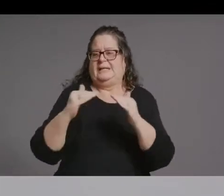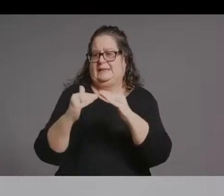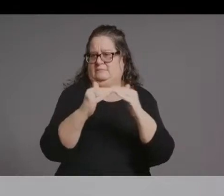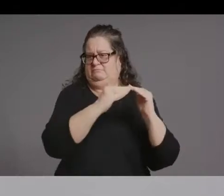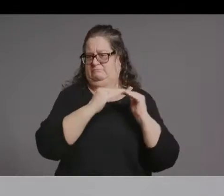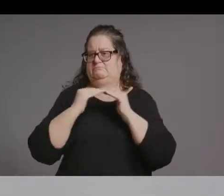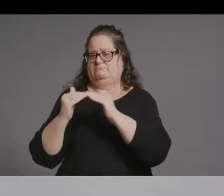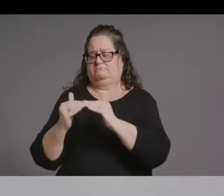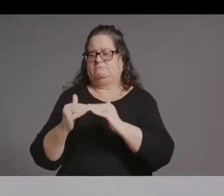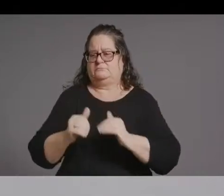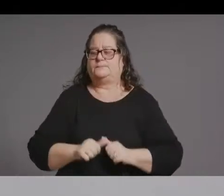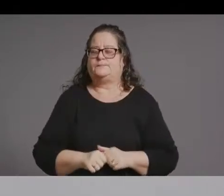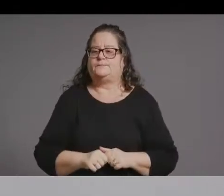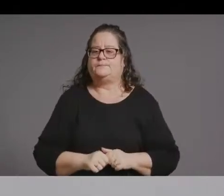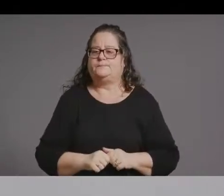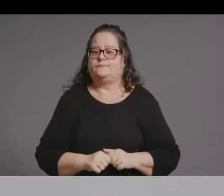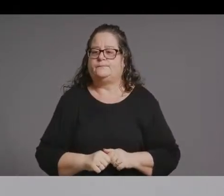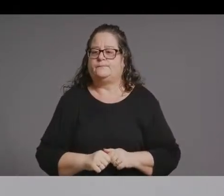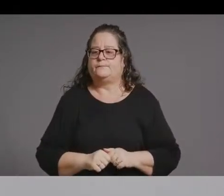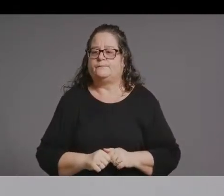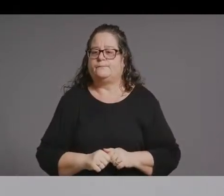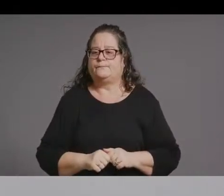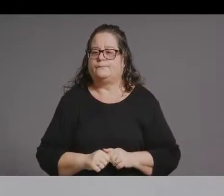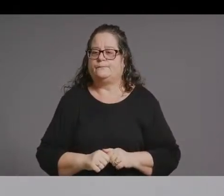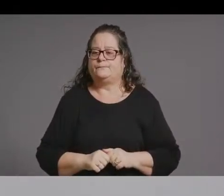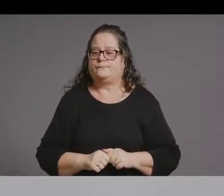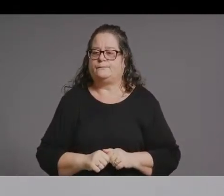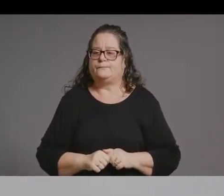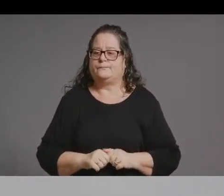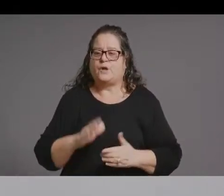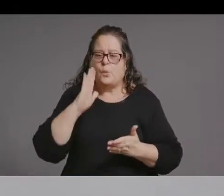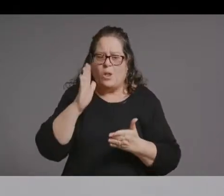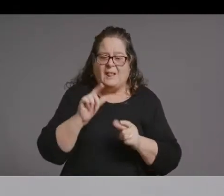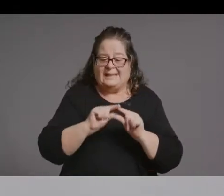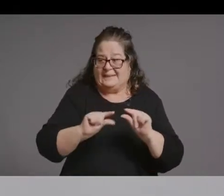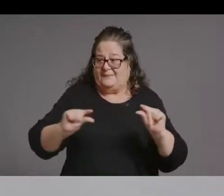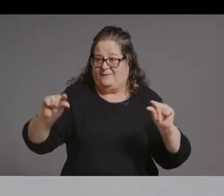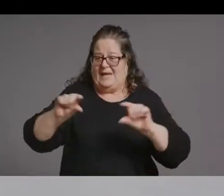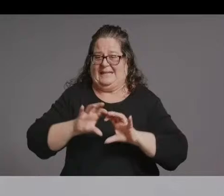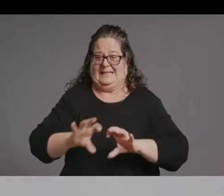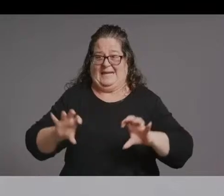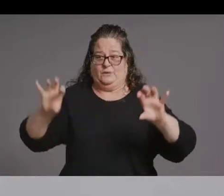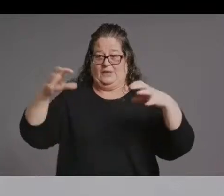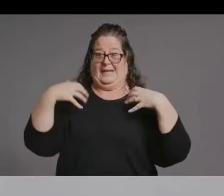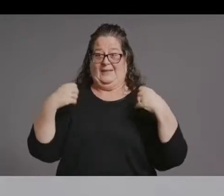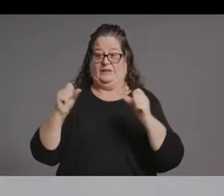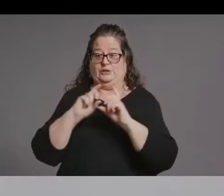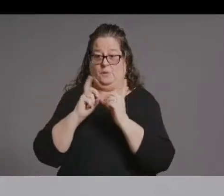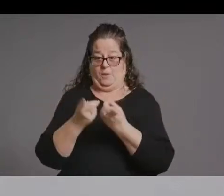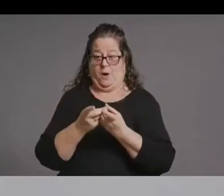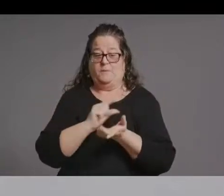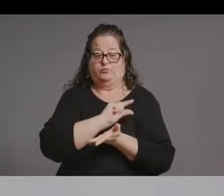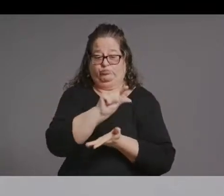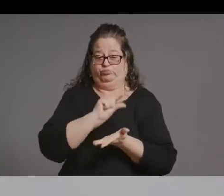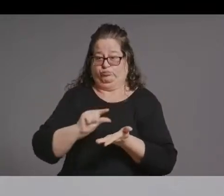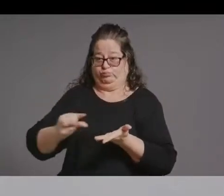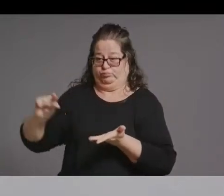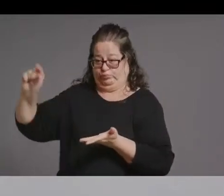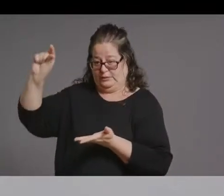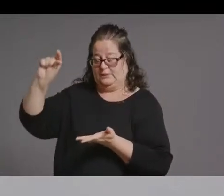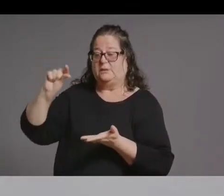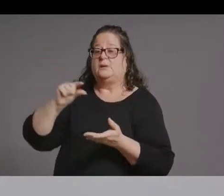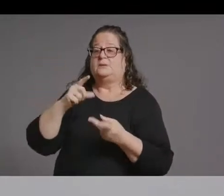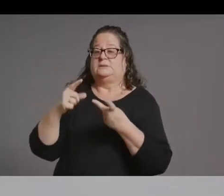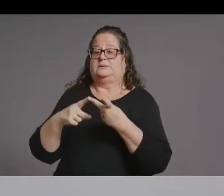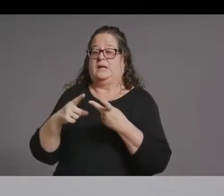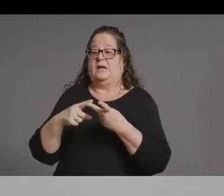out to our county health departments, and to getting it to working with immunizers who